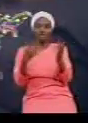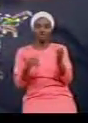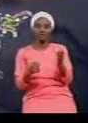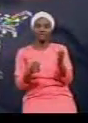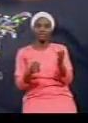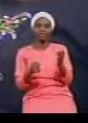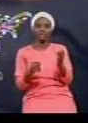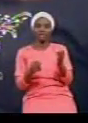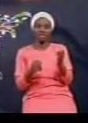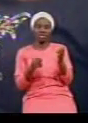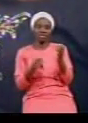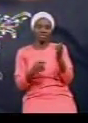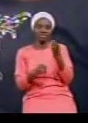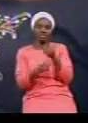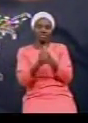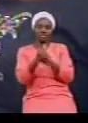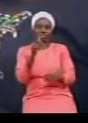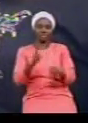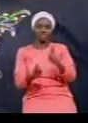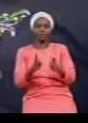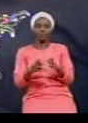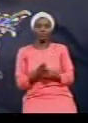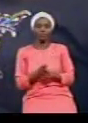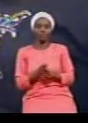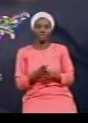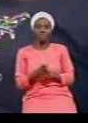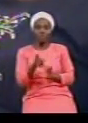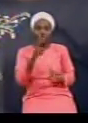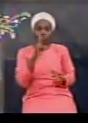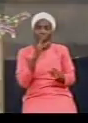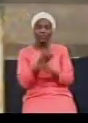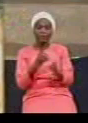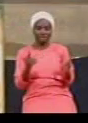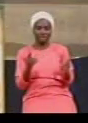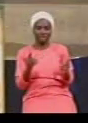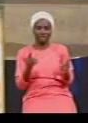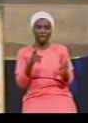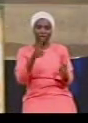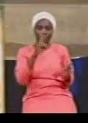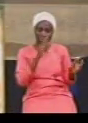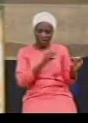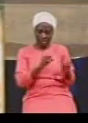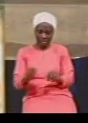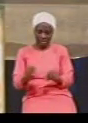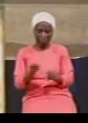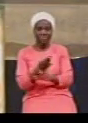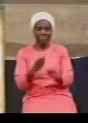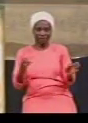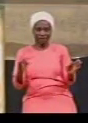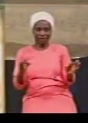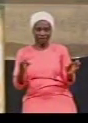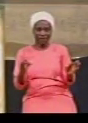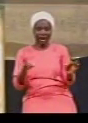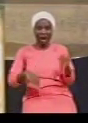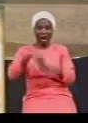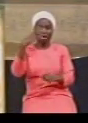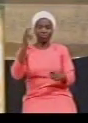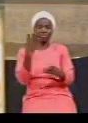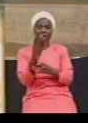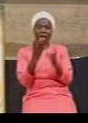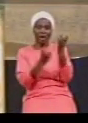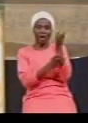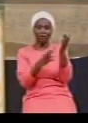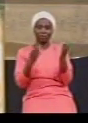terrible. You are delivered. You're set free. Out of the hand of the